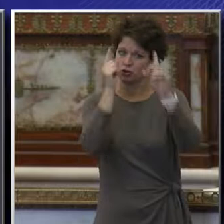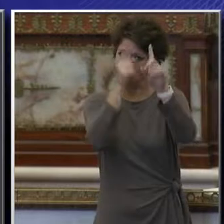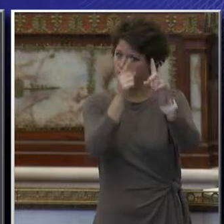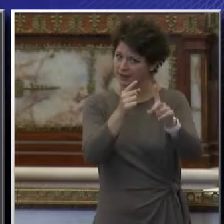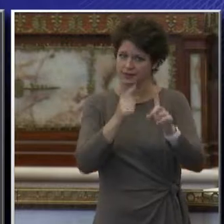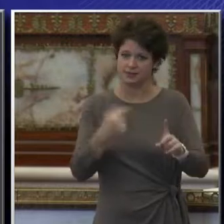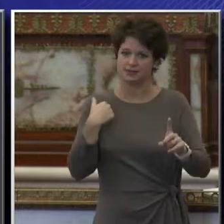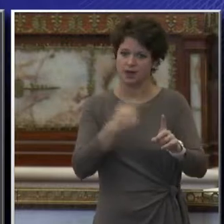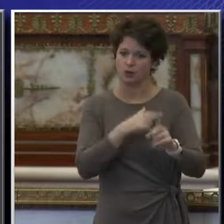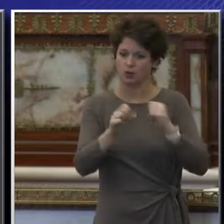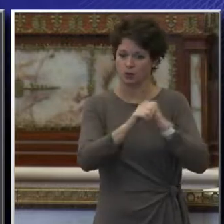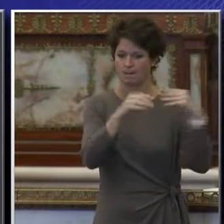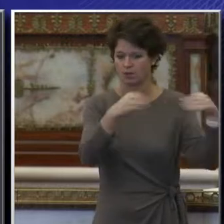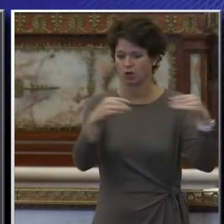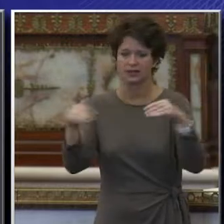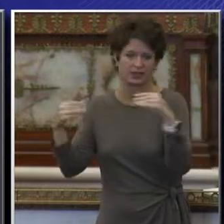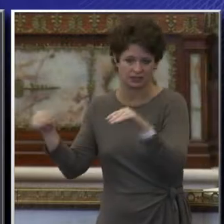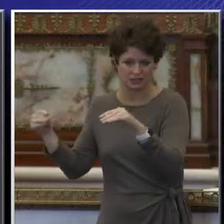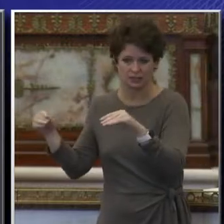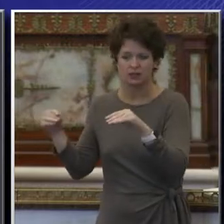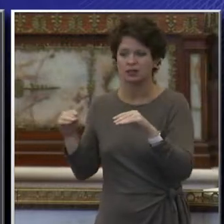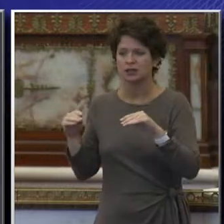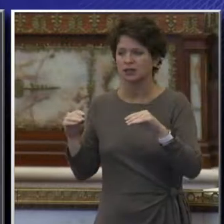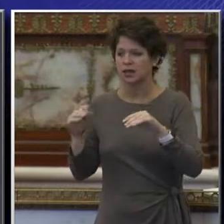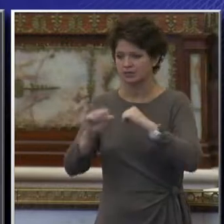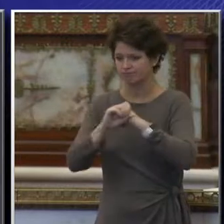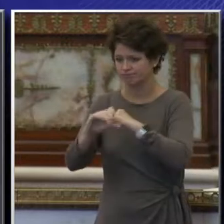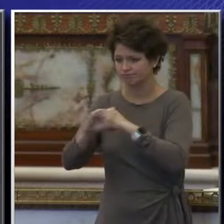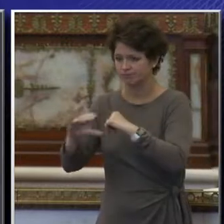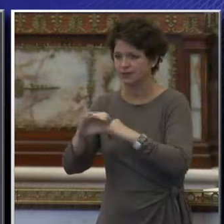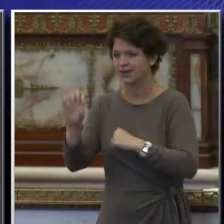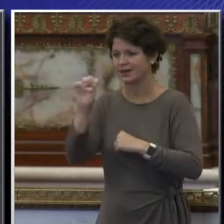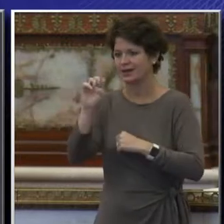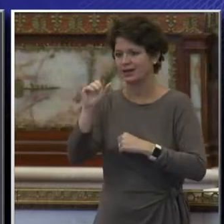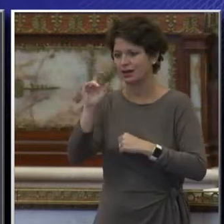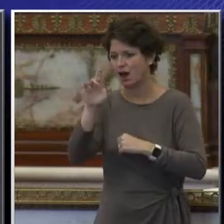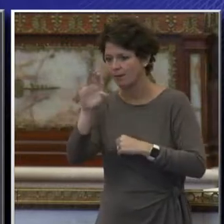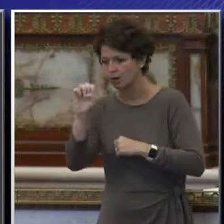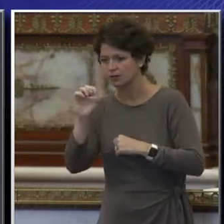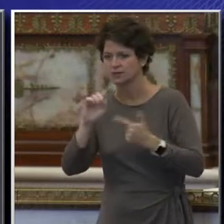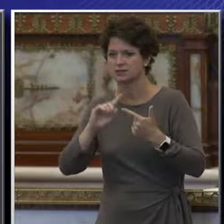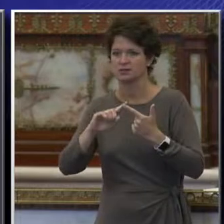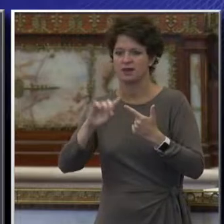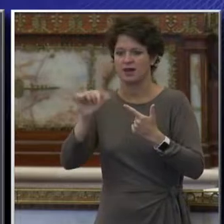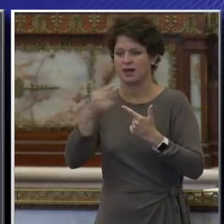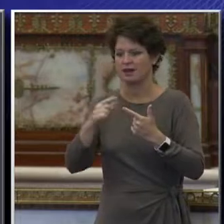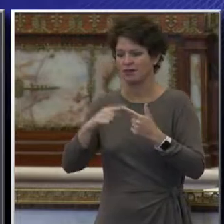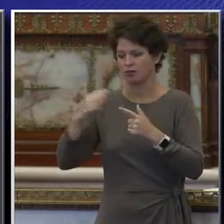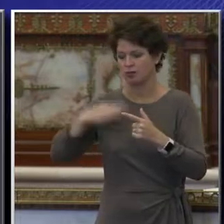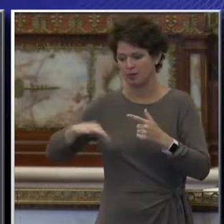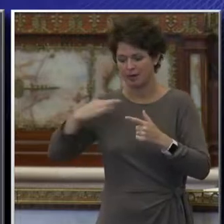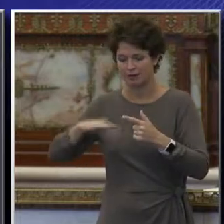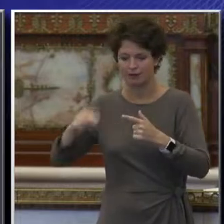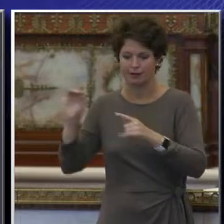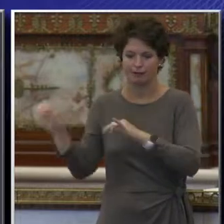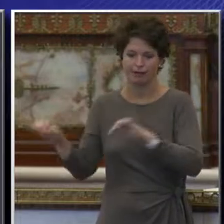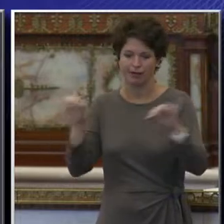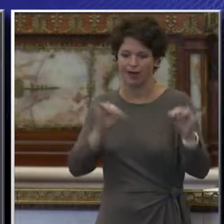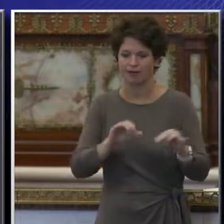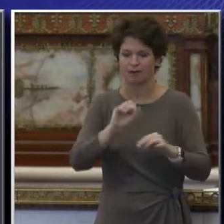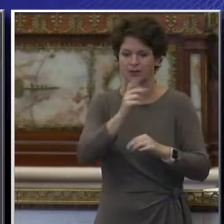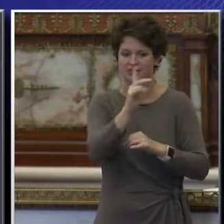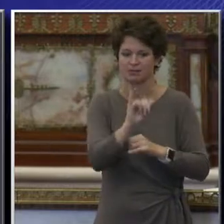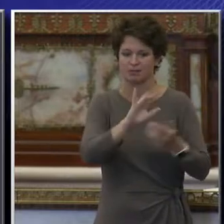we're going to be marketing to, really are going to be doing e-commerce, anything that benefits from the supply